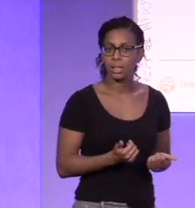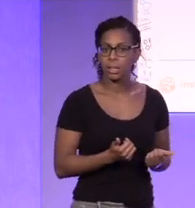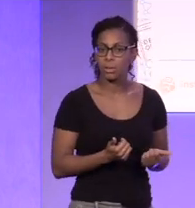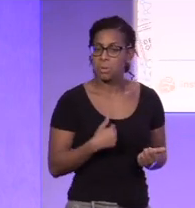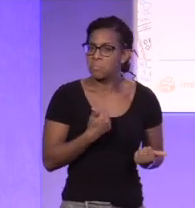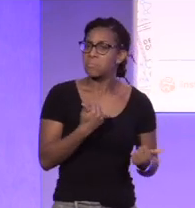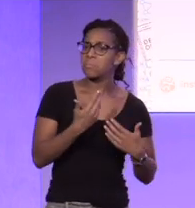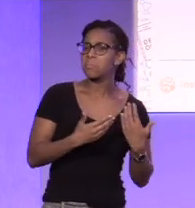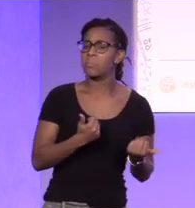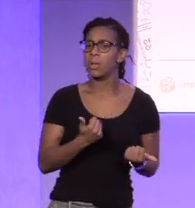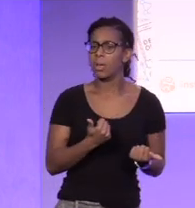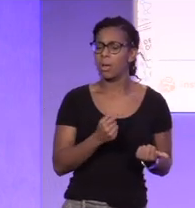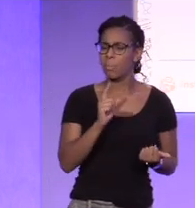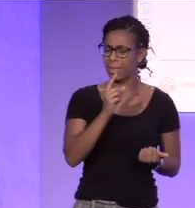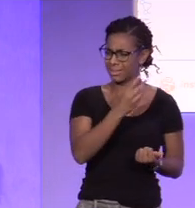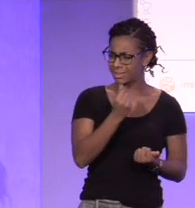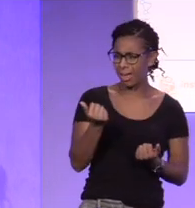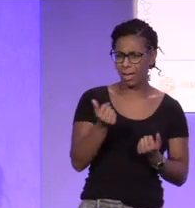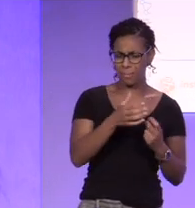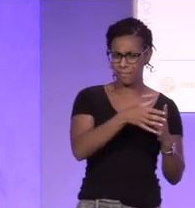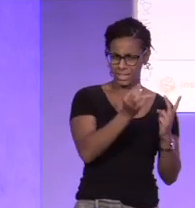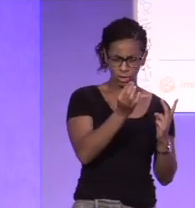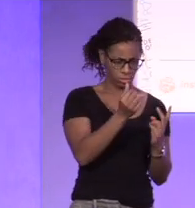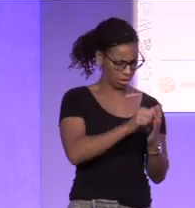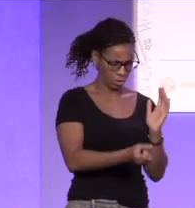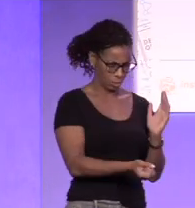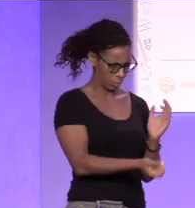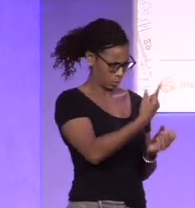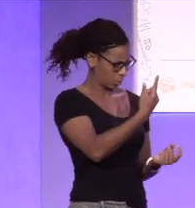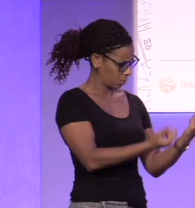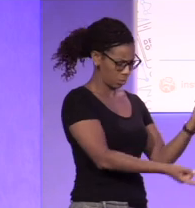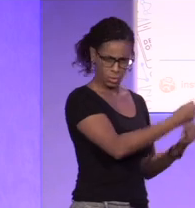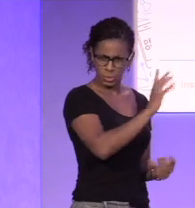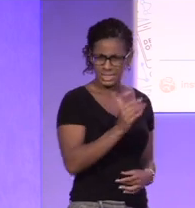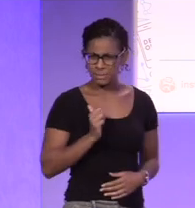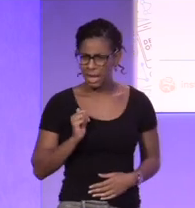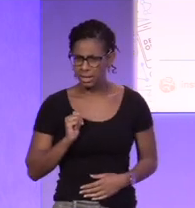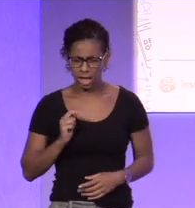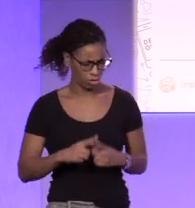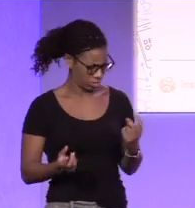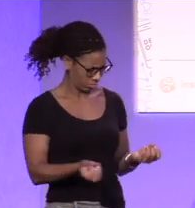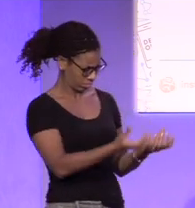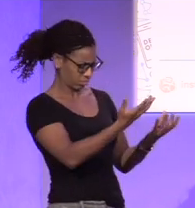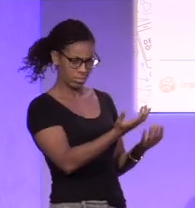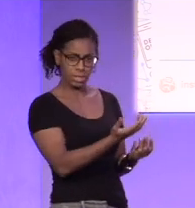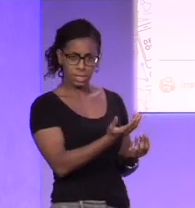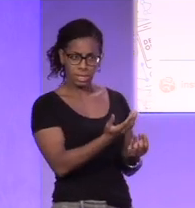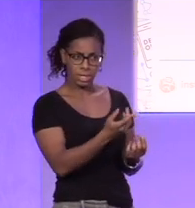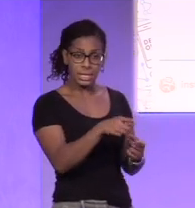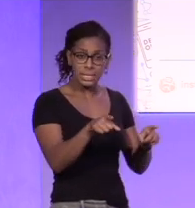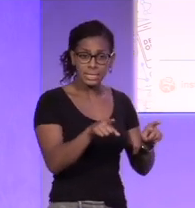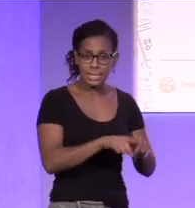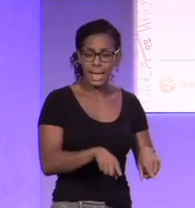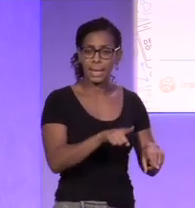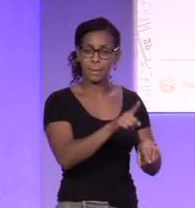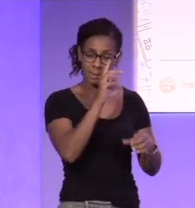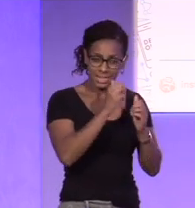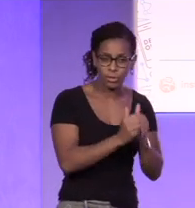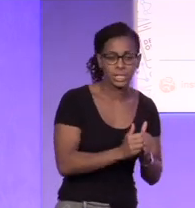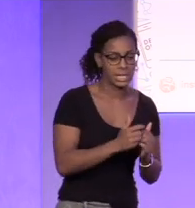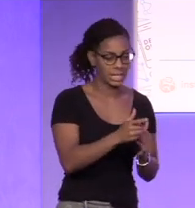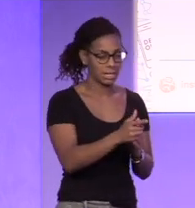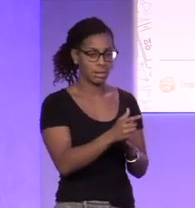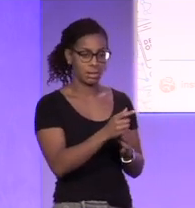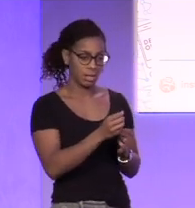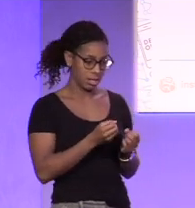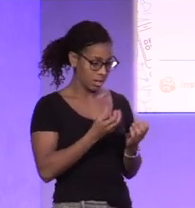see some features appear as if from nowhere, appear from a puff of smoke. They had the same level of integrity. They landed on the delivery doorstep of